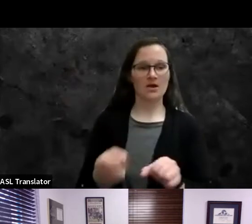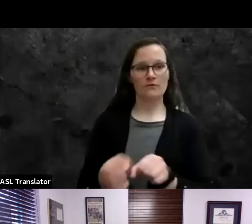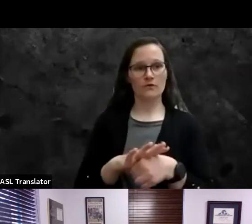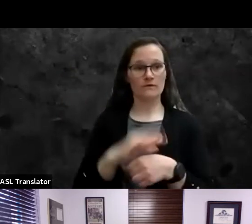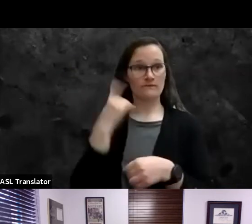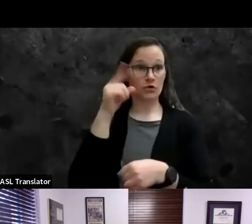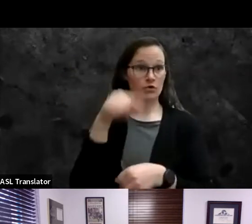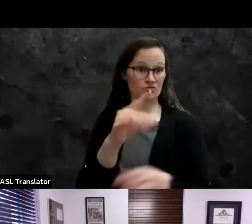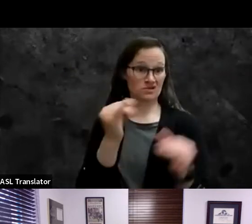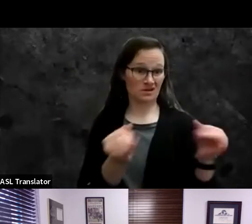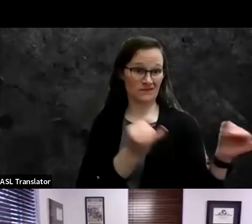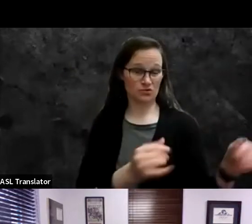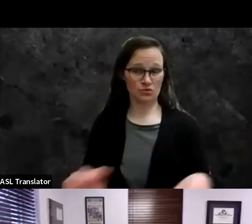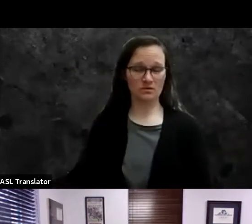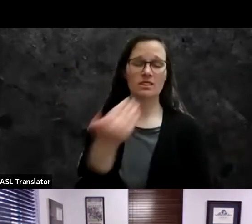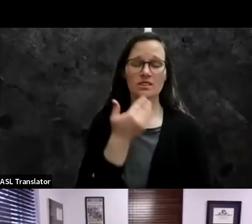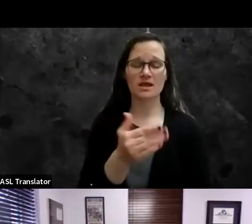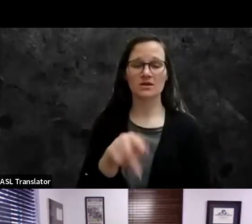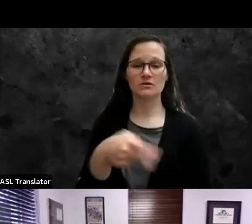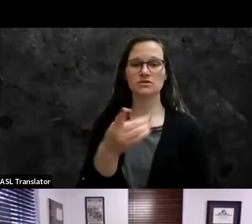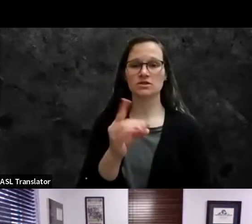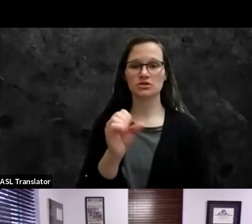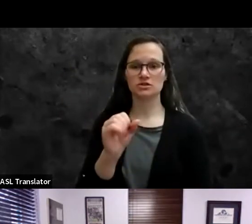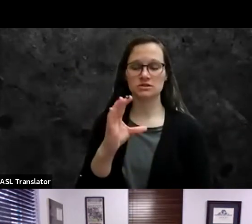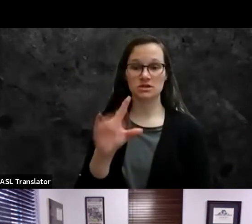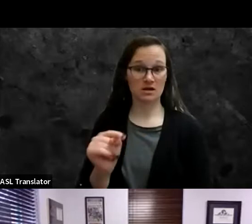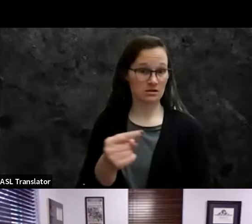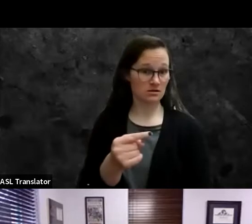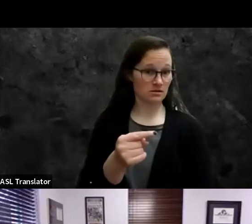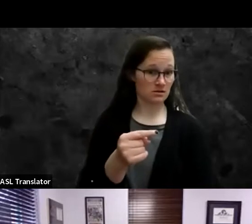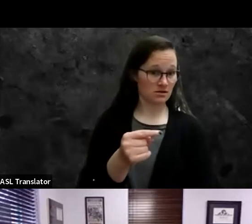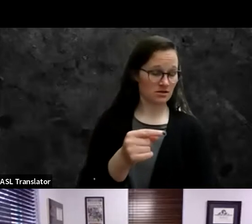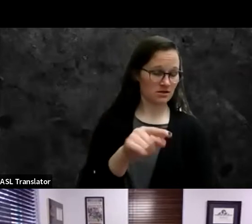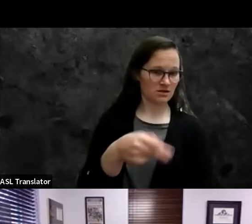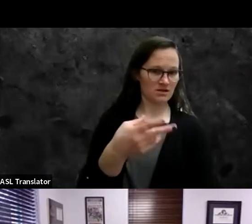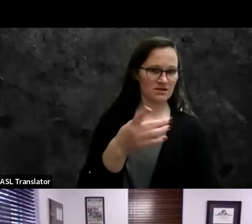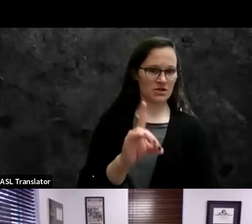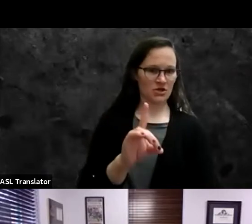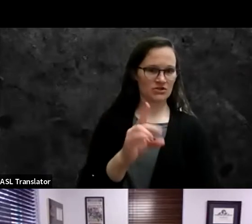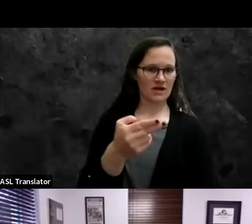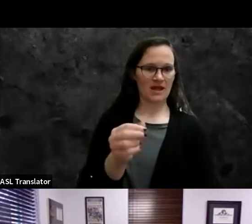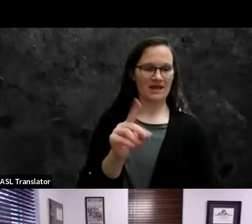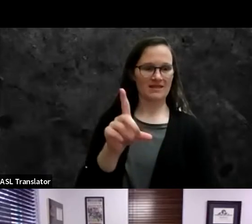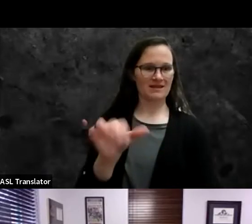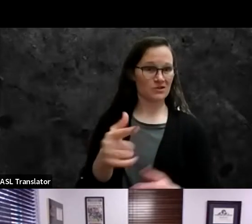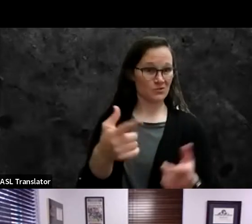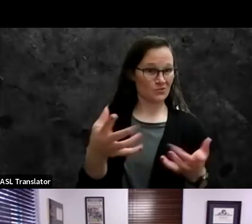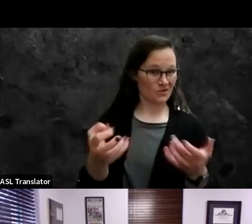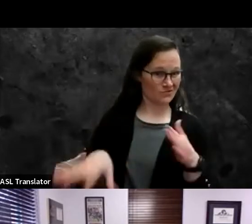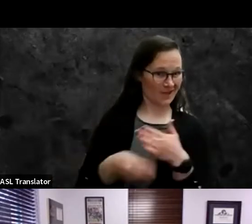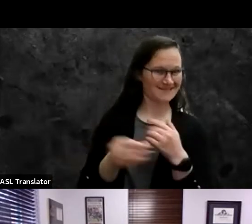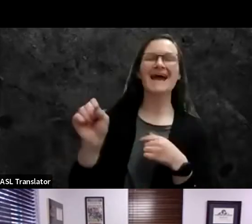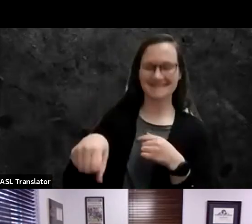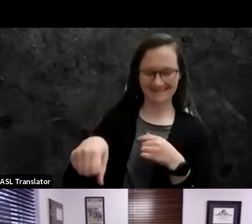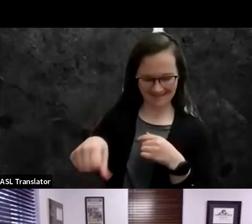individual. Thank you, Dr. Scott. Dr. Hanley, do you want to add anything to that, being a professor in a classroom? Yes,